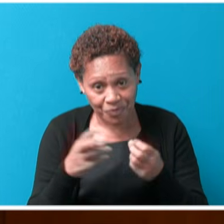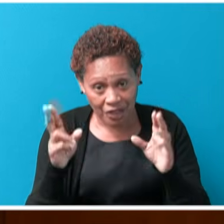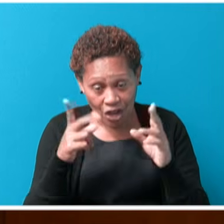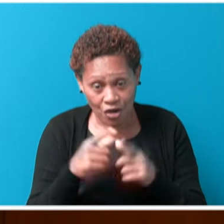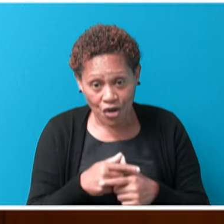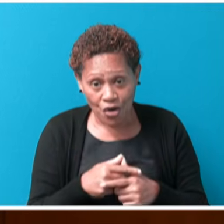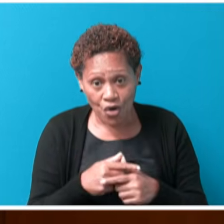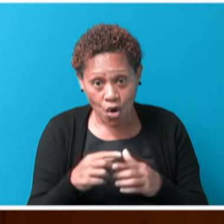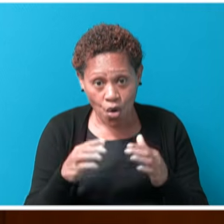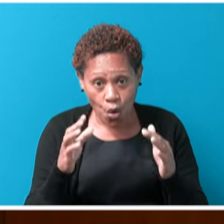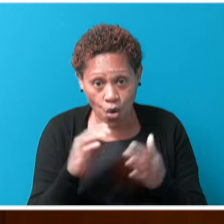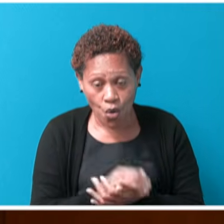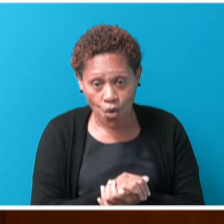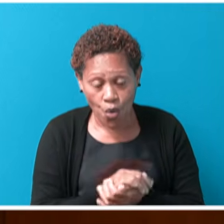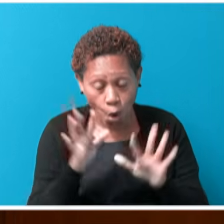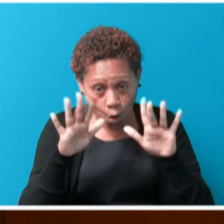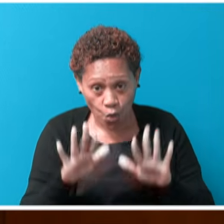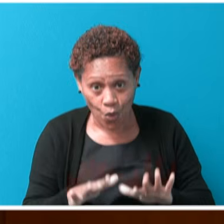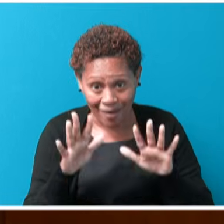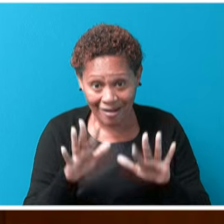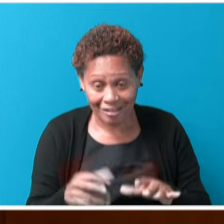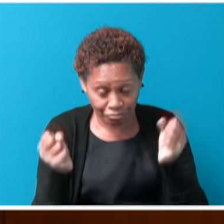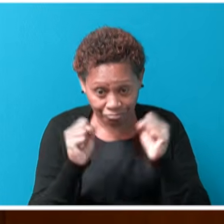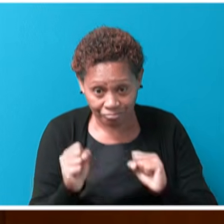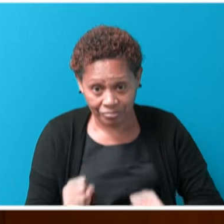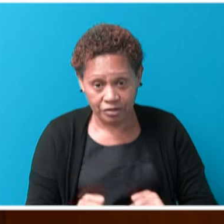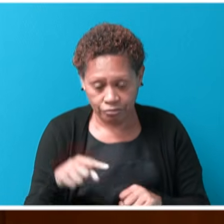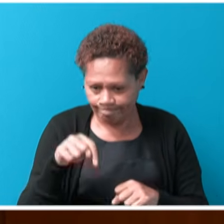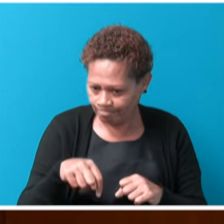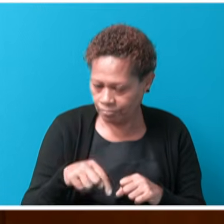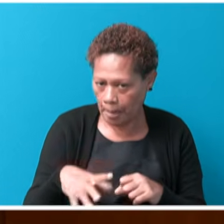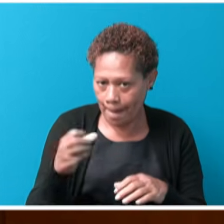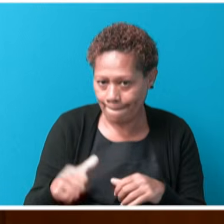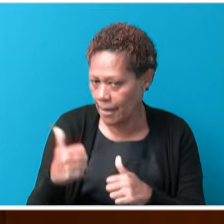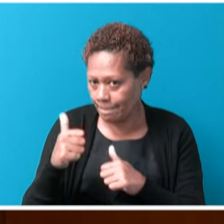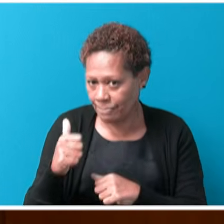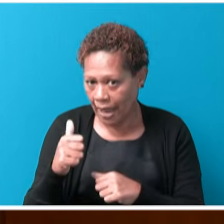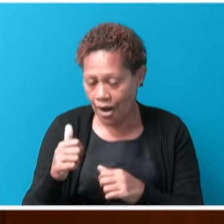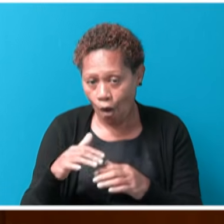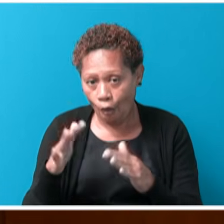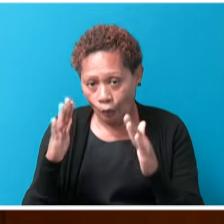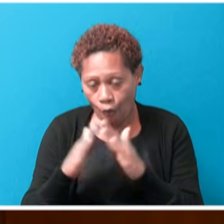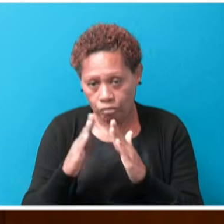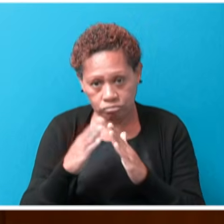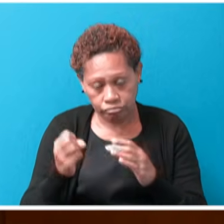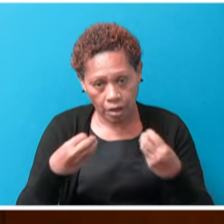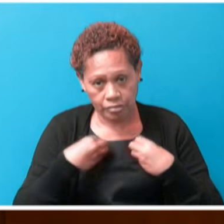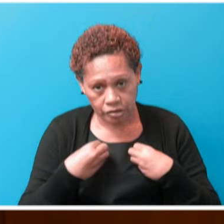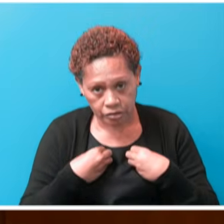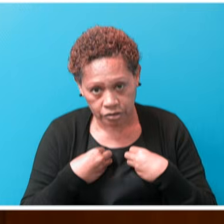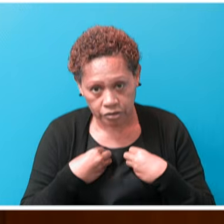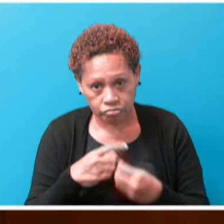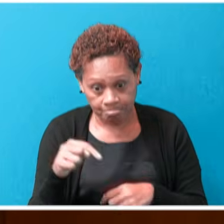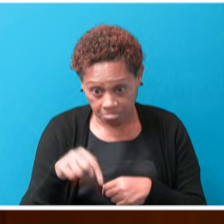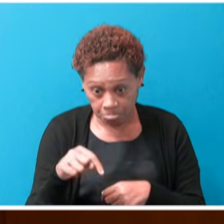integrated watershed management, we are protecting homes, businesses, and critical infrastructure. This is a